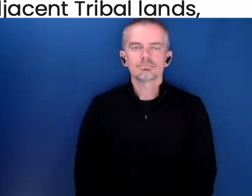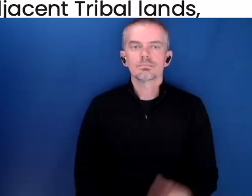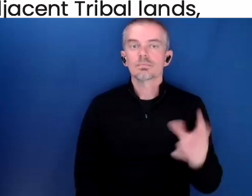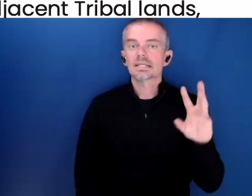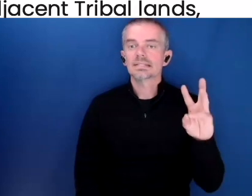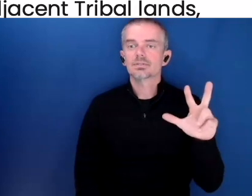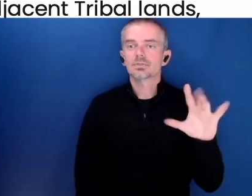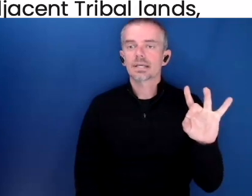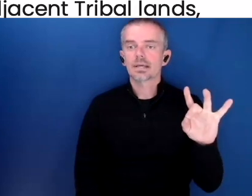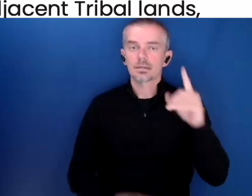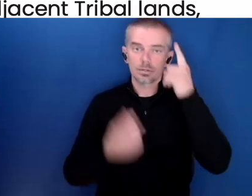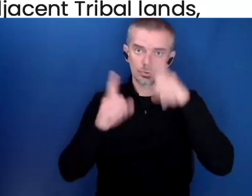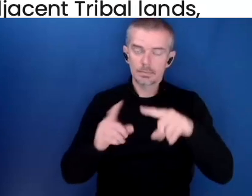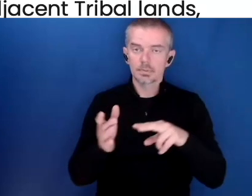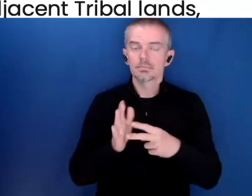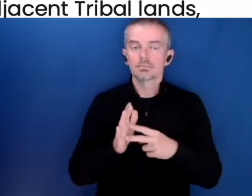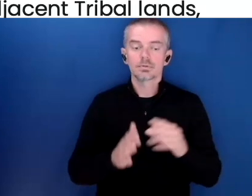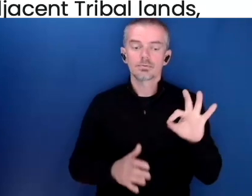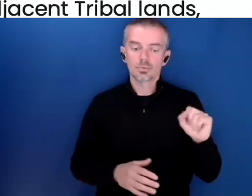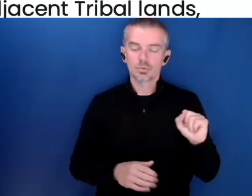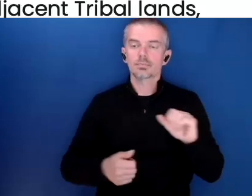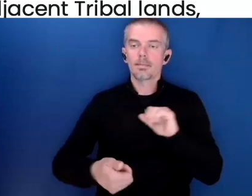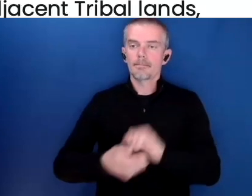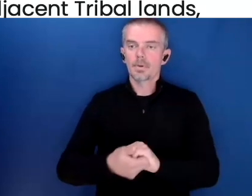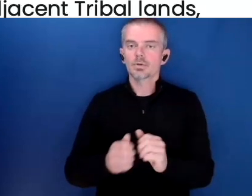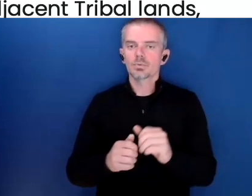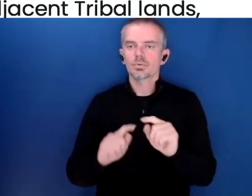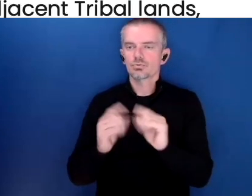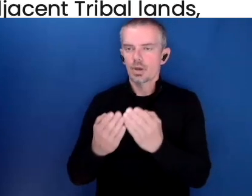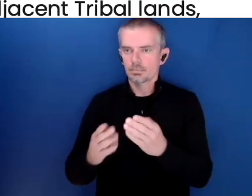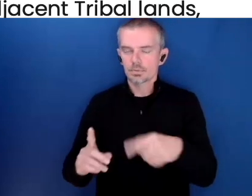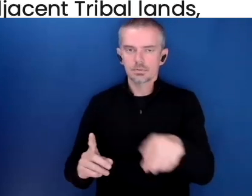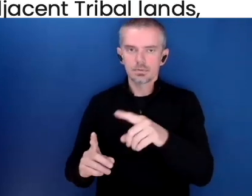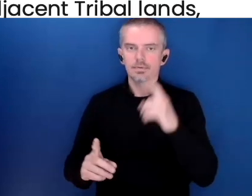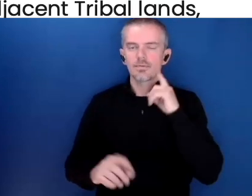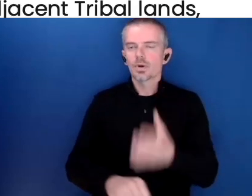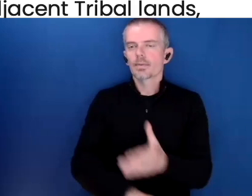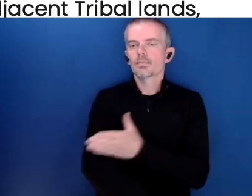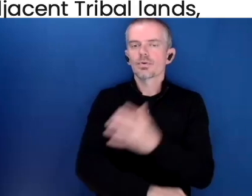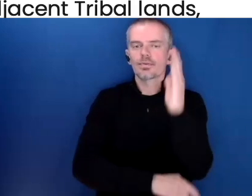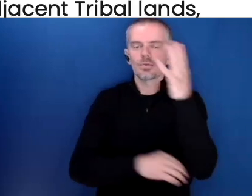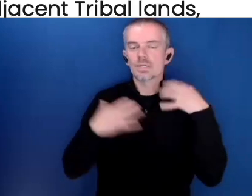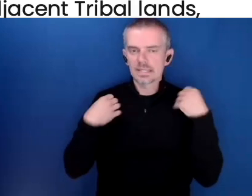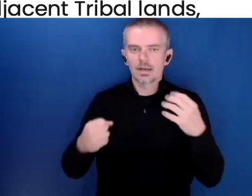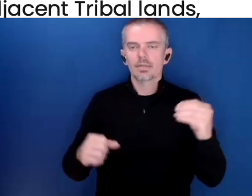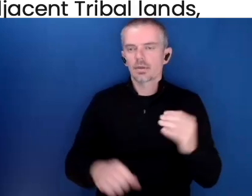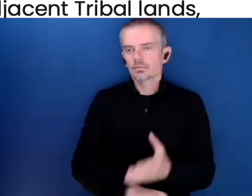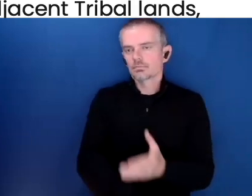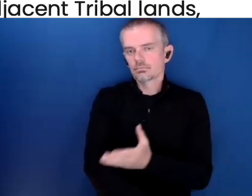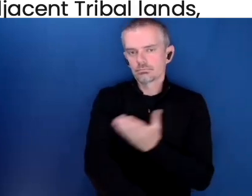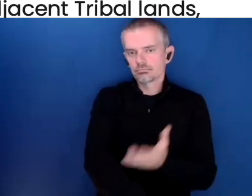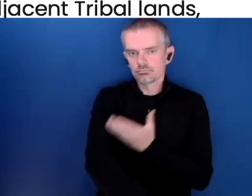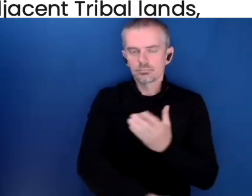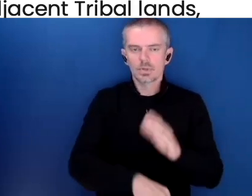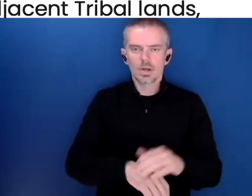638 agreements allow the Forest Service to work in partnership with tribes to improve forest health and restoration on national forest system lands